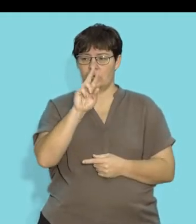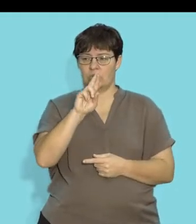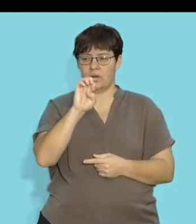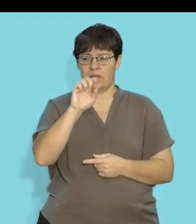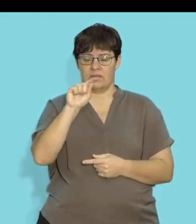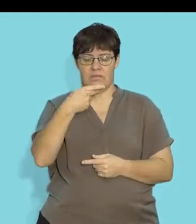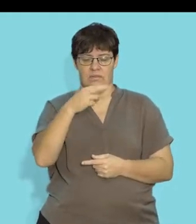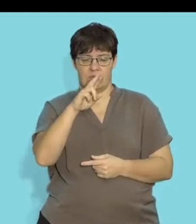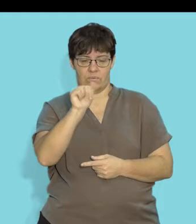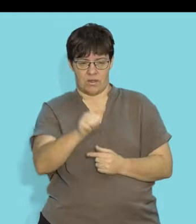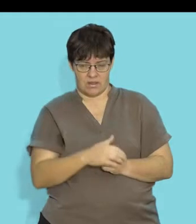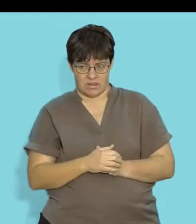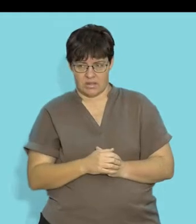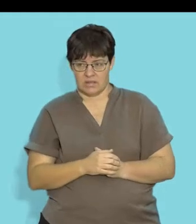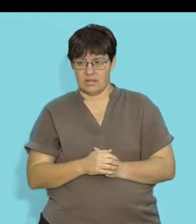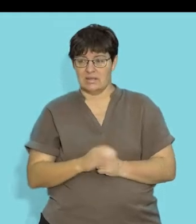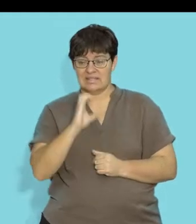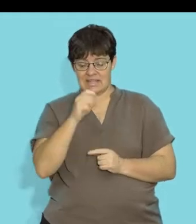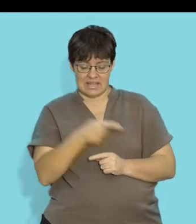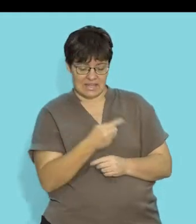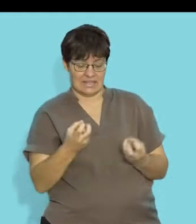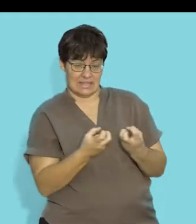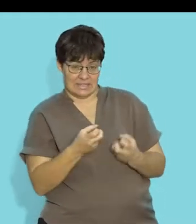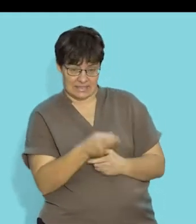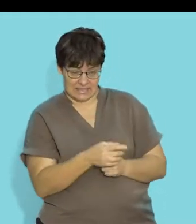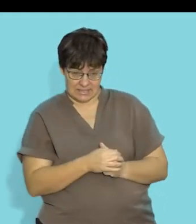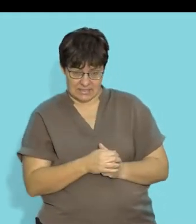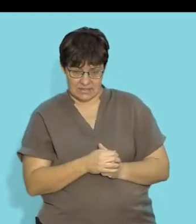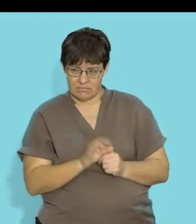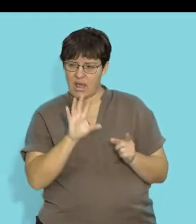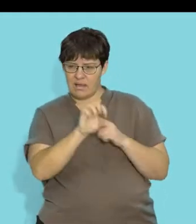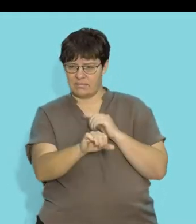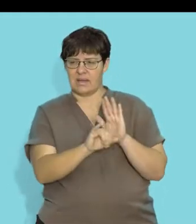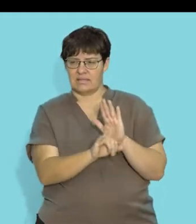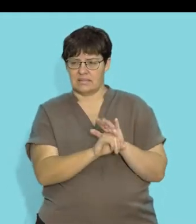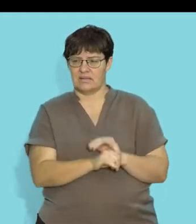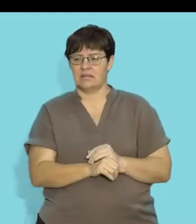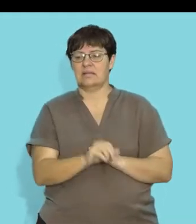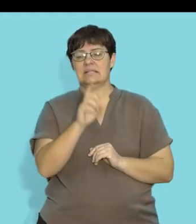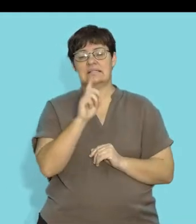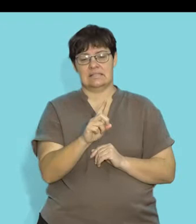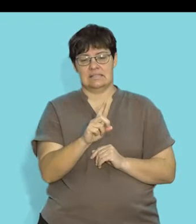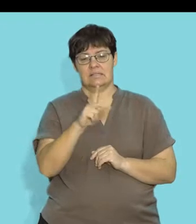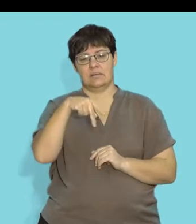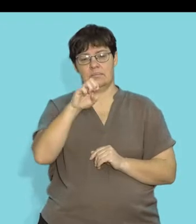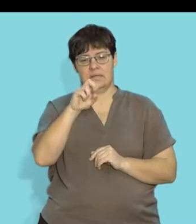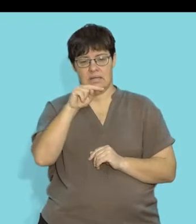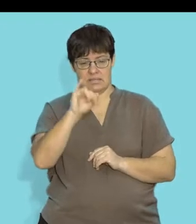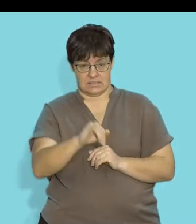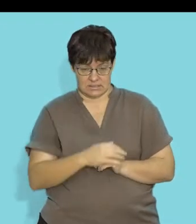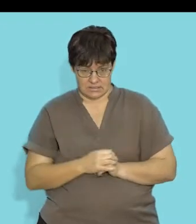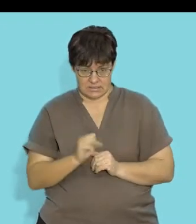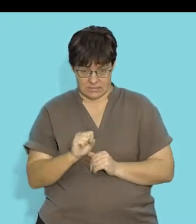urethra. Structure C points to the testes that we can easily identify, and structure D points to the